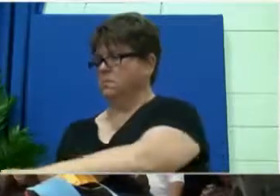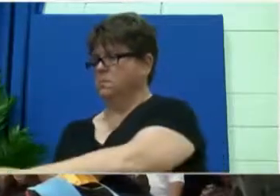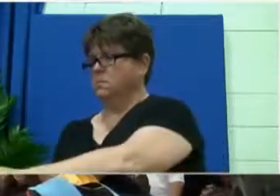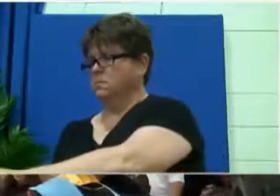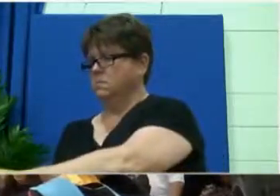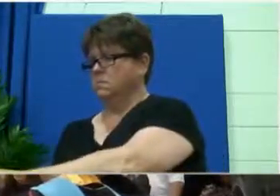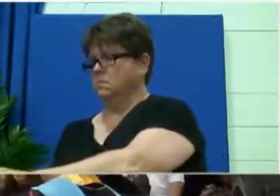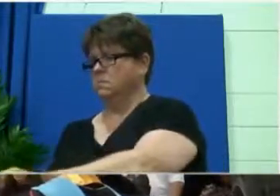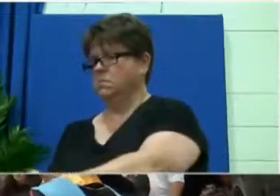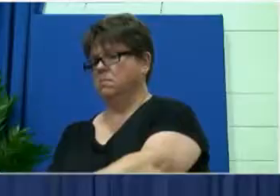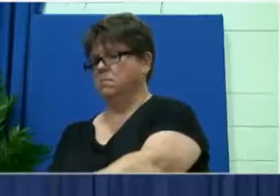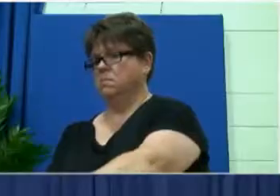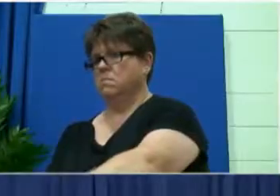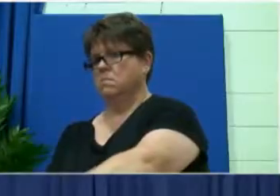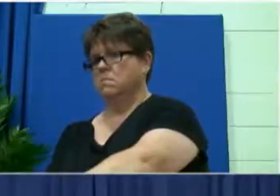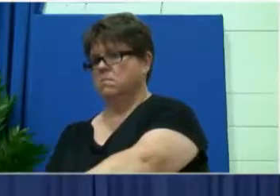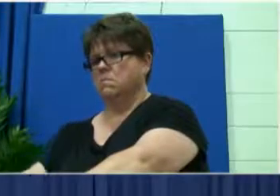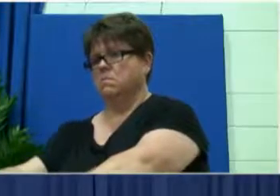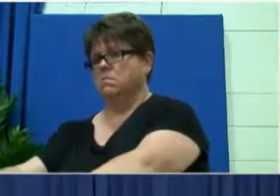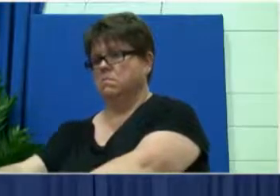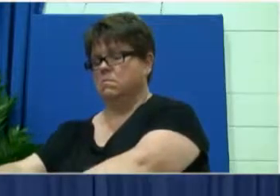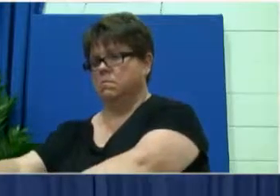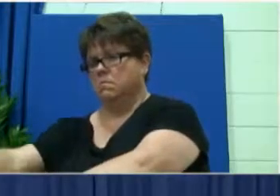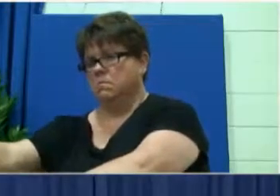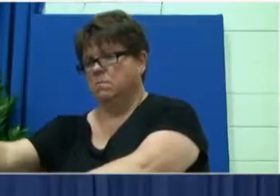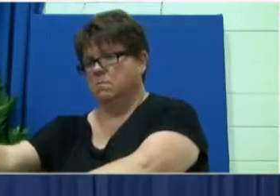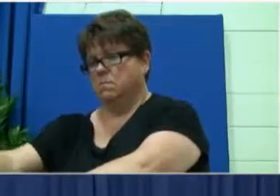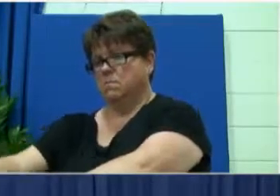Laboratory Technology.